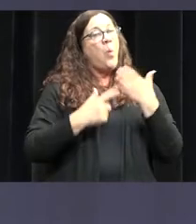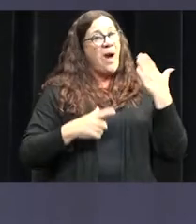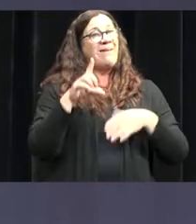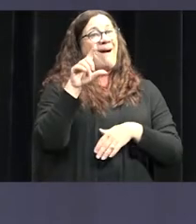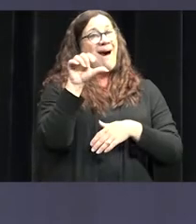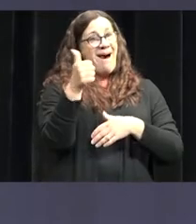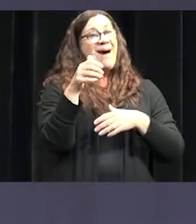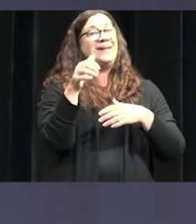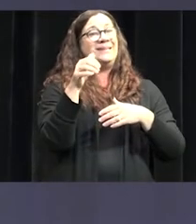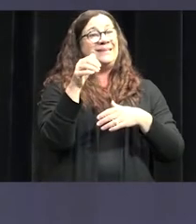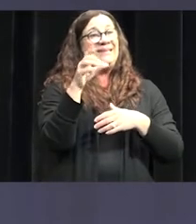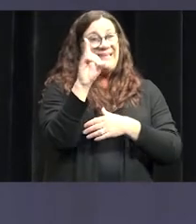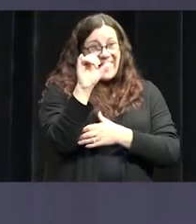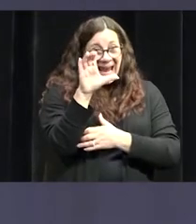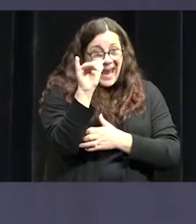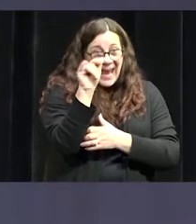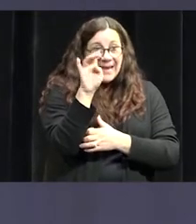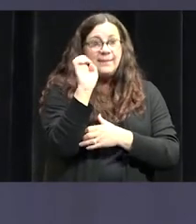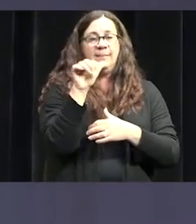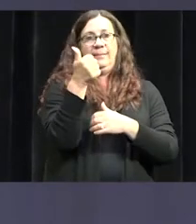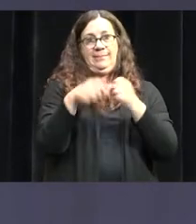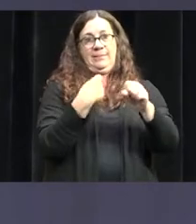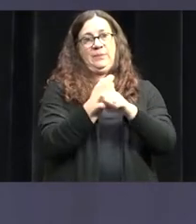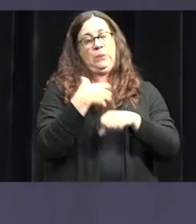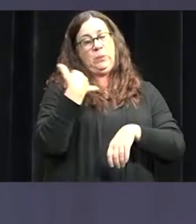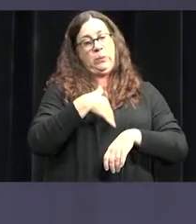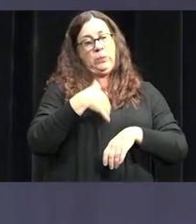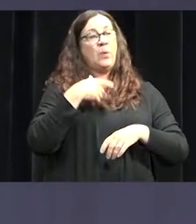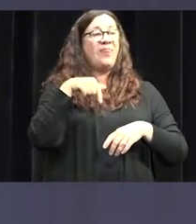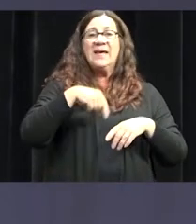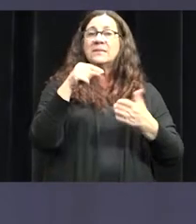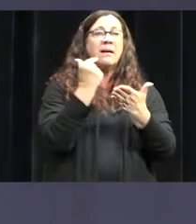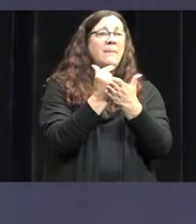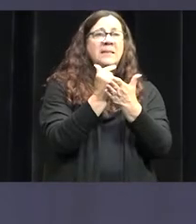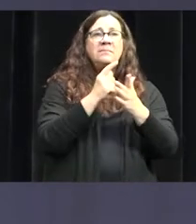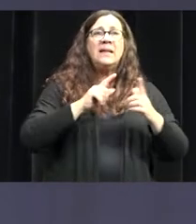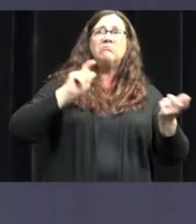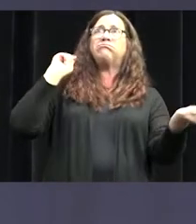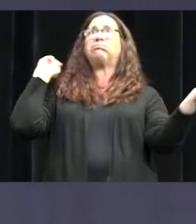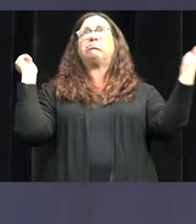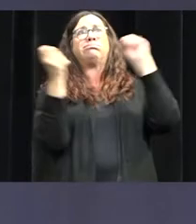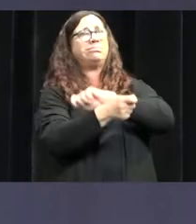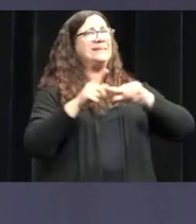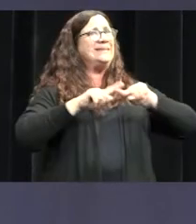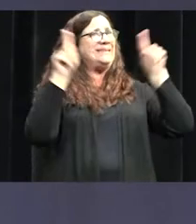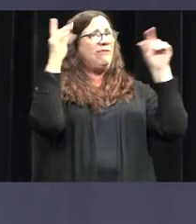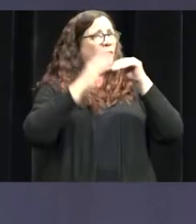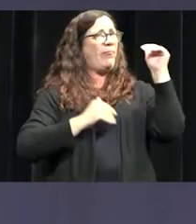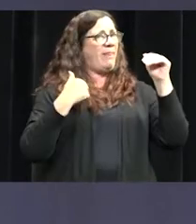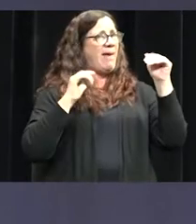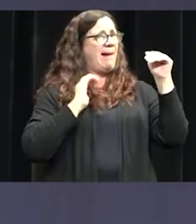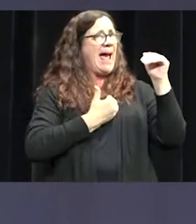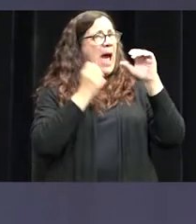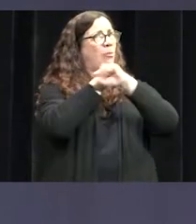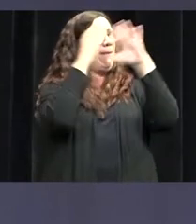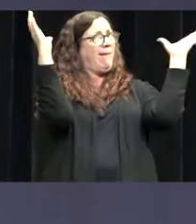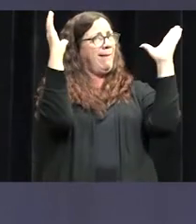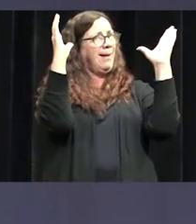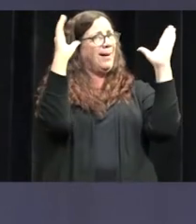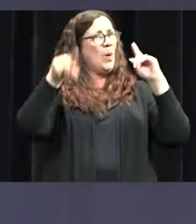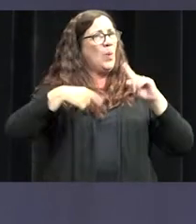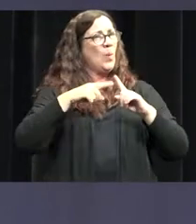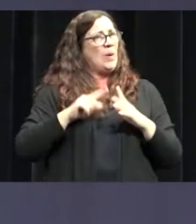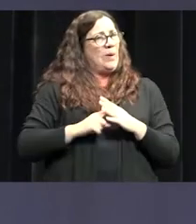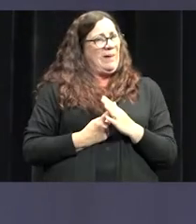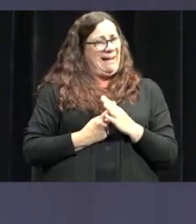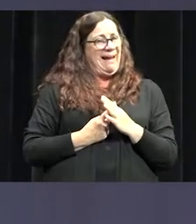commencement is wholly different from what we all expected when we began our journeys at bristol community college if you began as i did